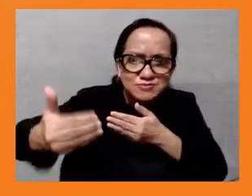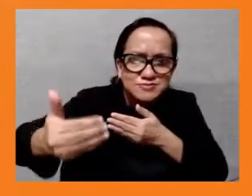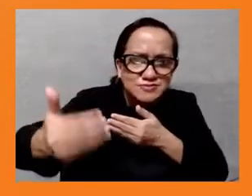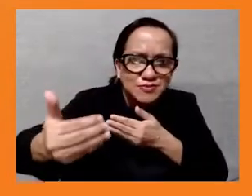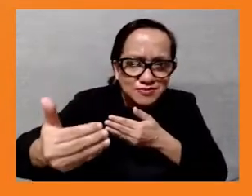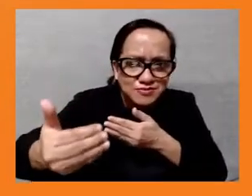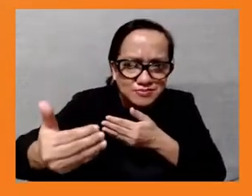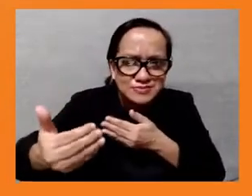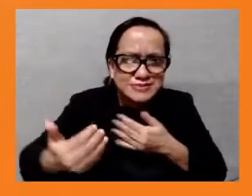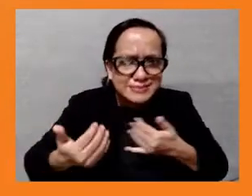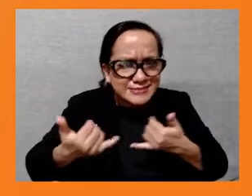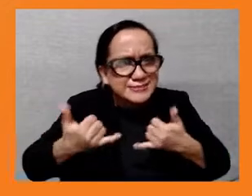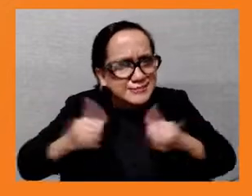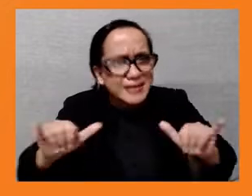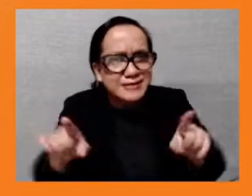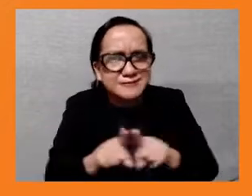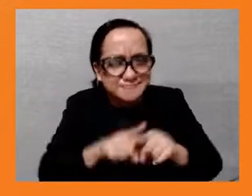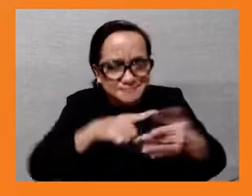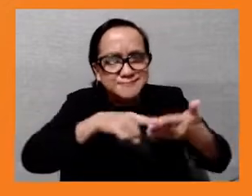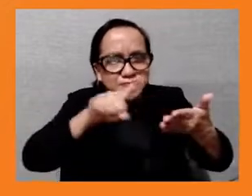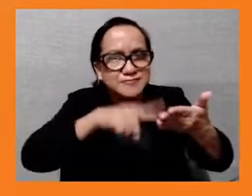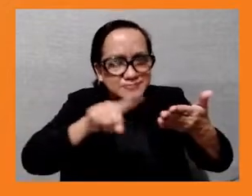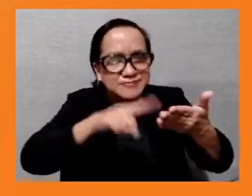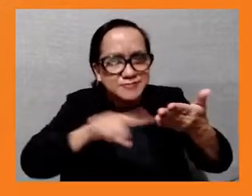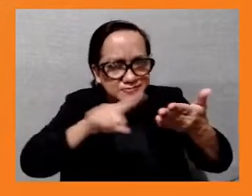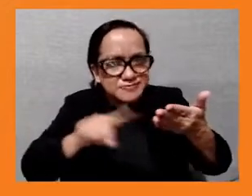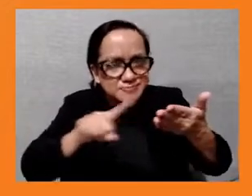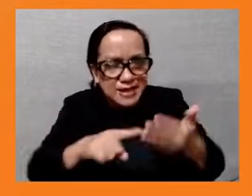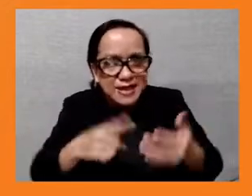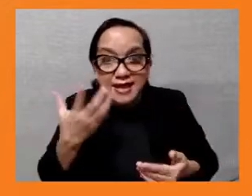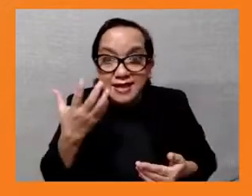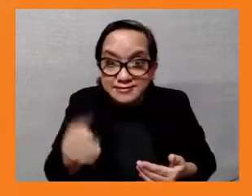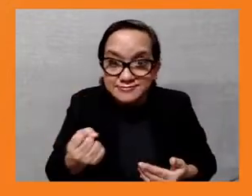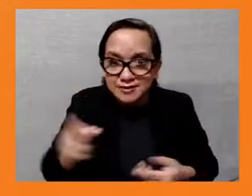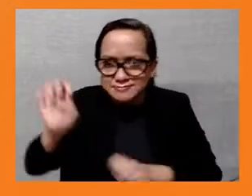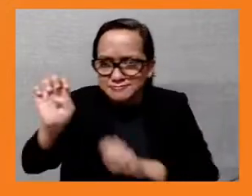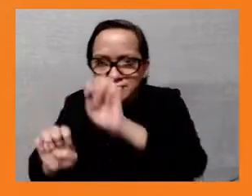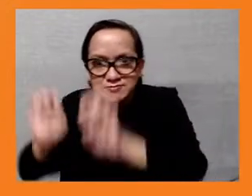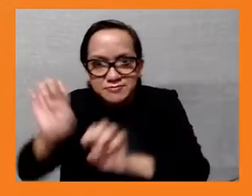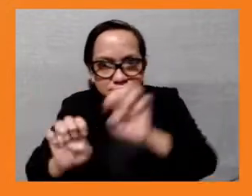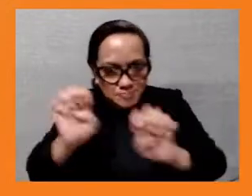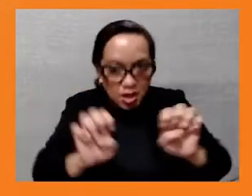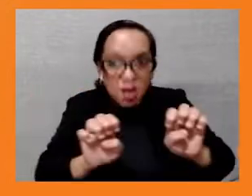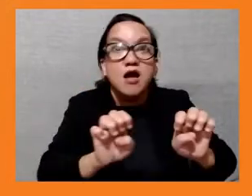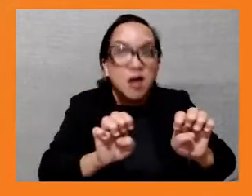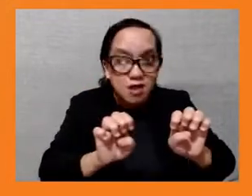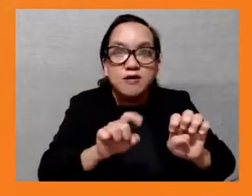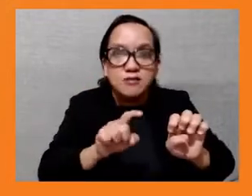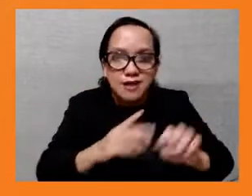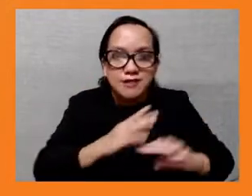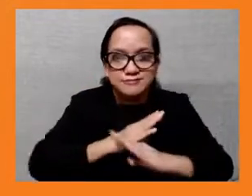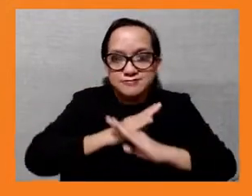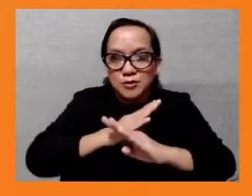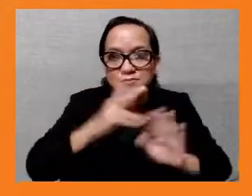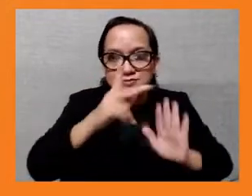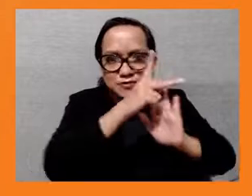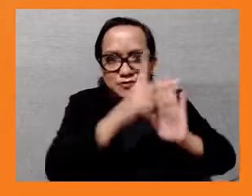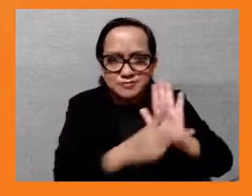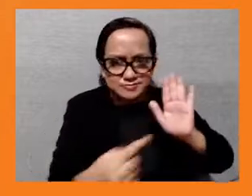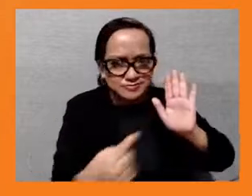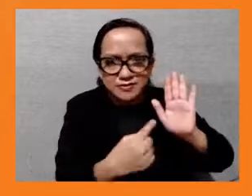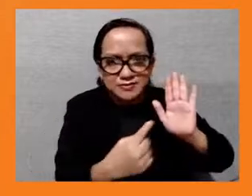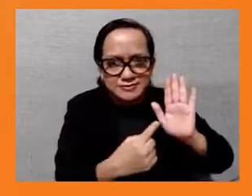solving. We need to strengthen their functionality. We've already been doing some work and developing guidance on that, but